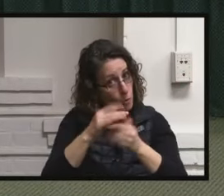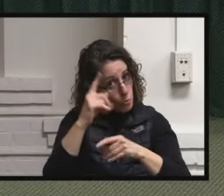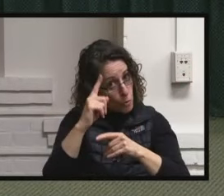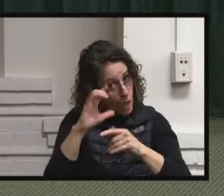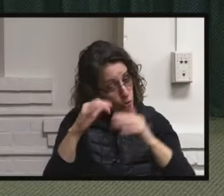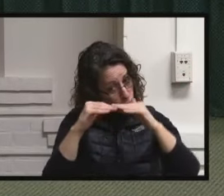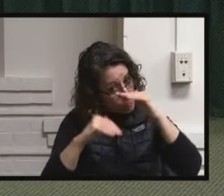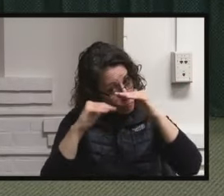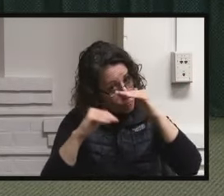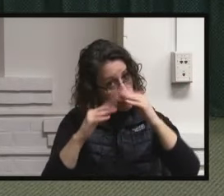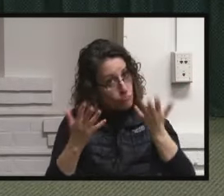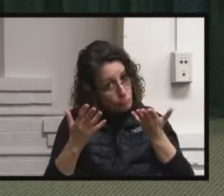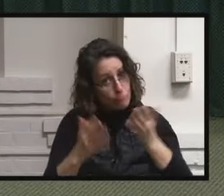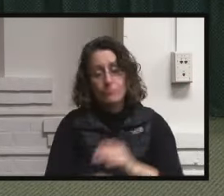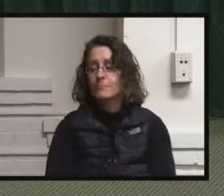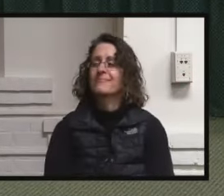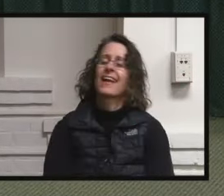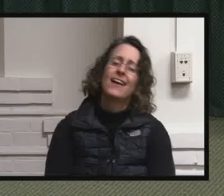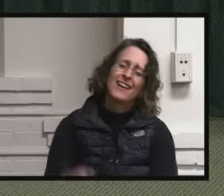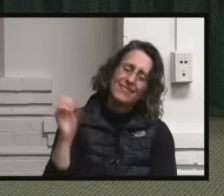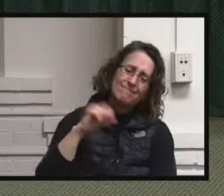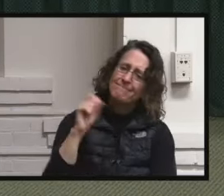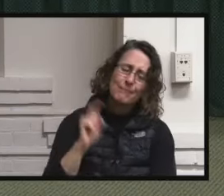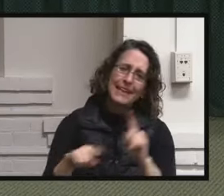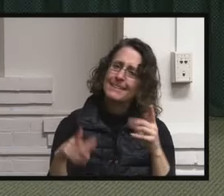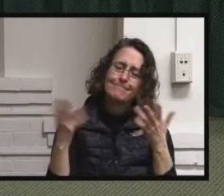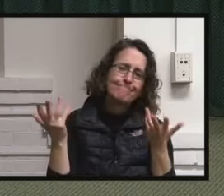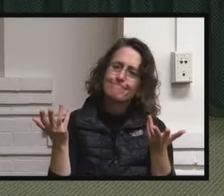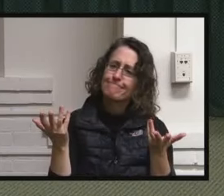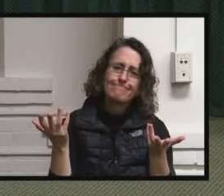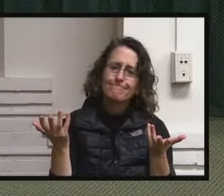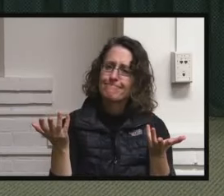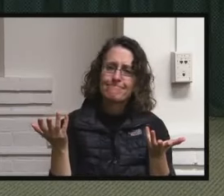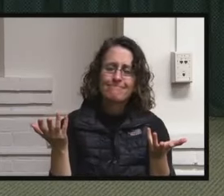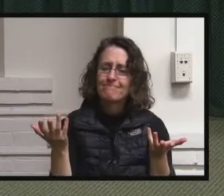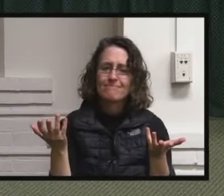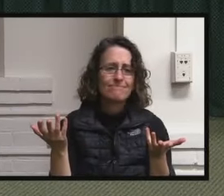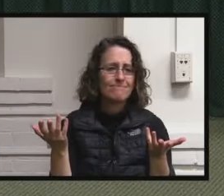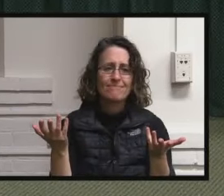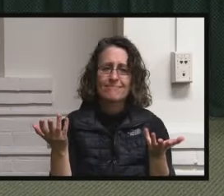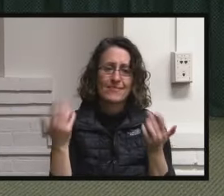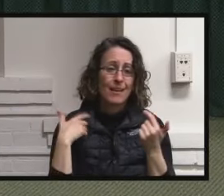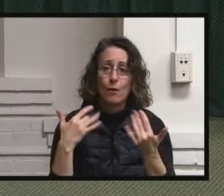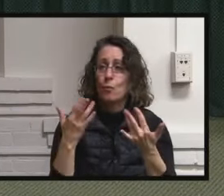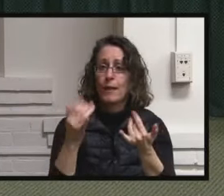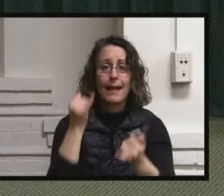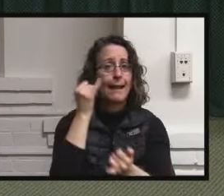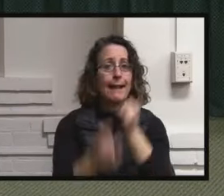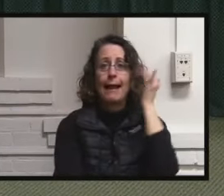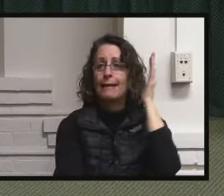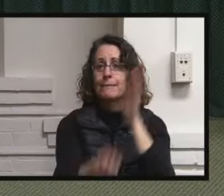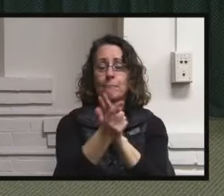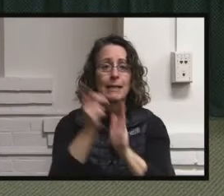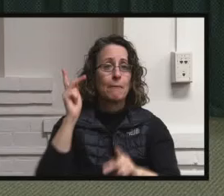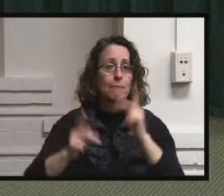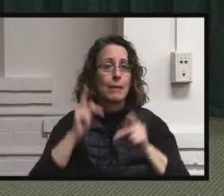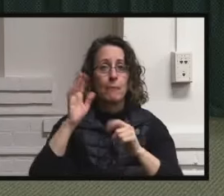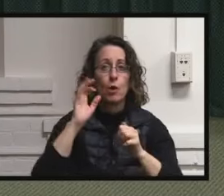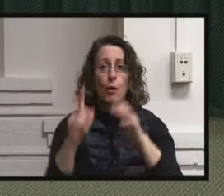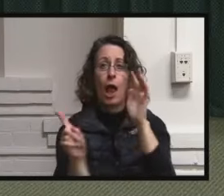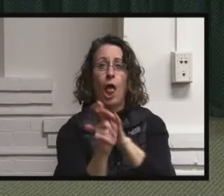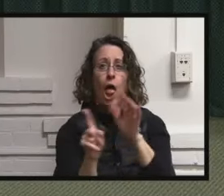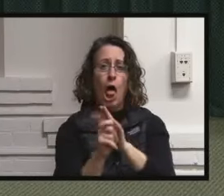I know, but, it's, again, I guess we'll wait till the last hour to voice your opinion,